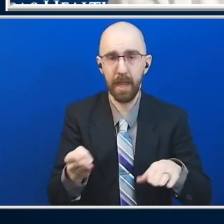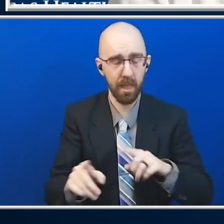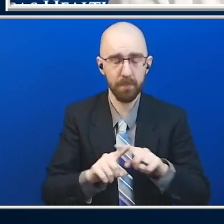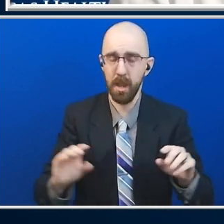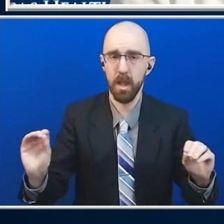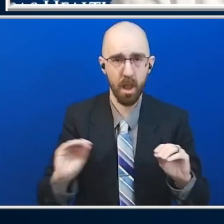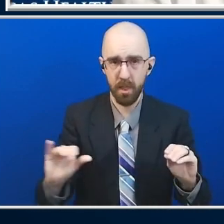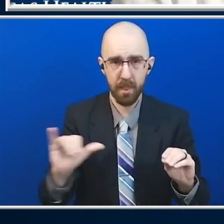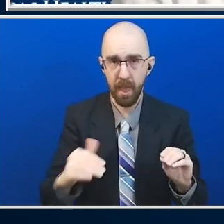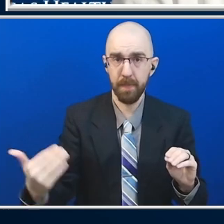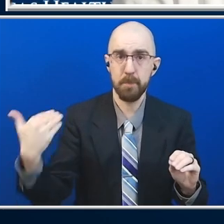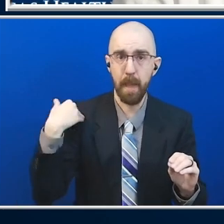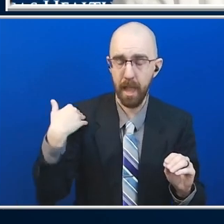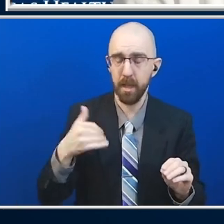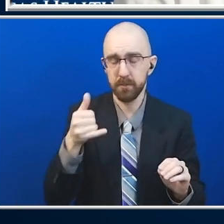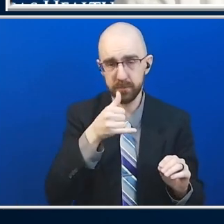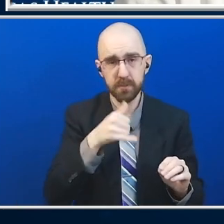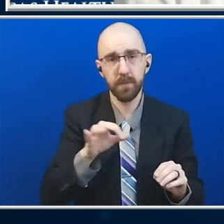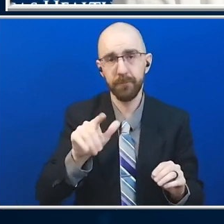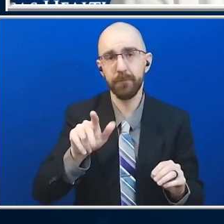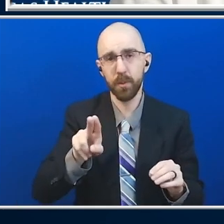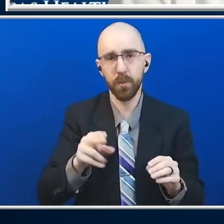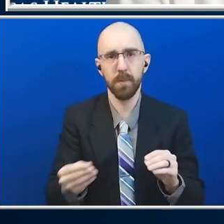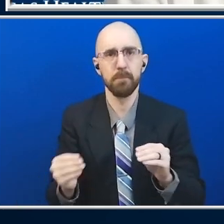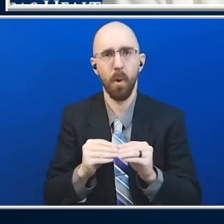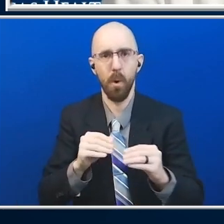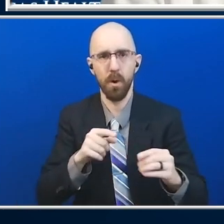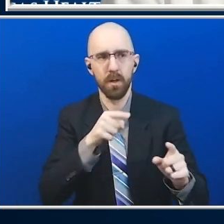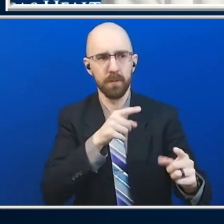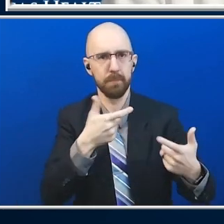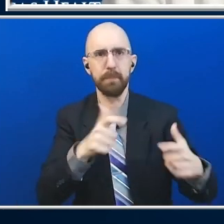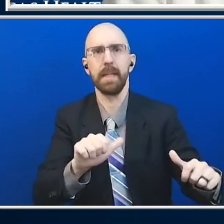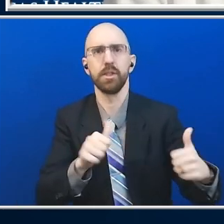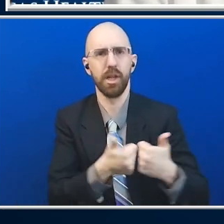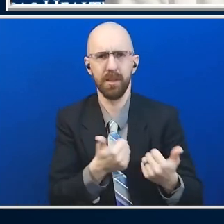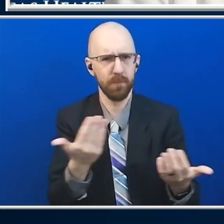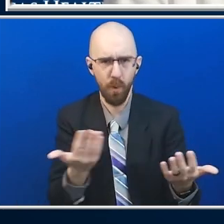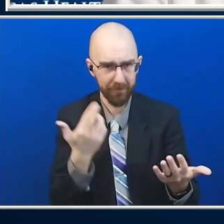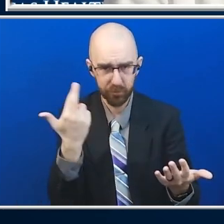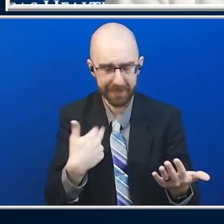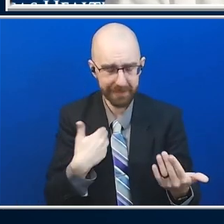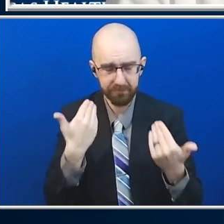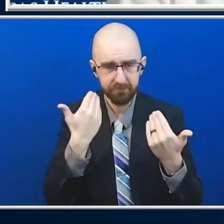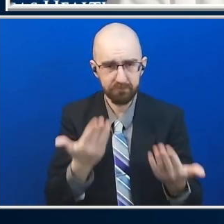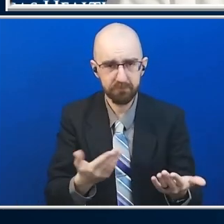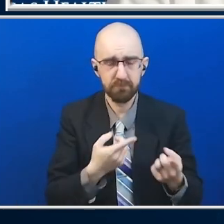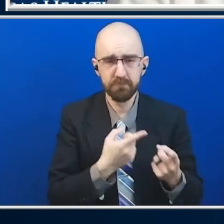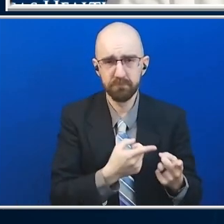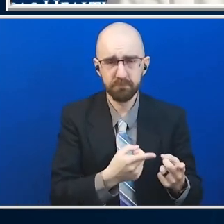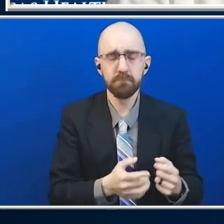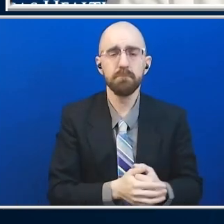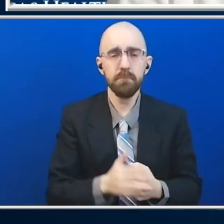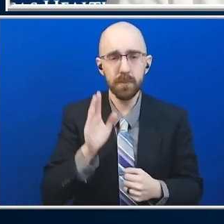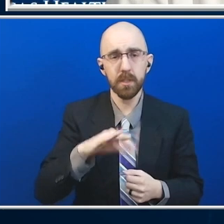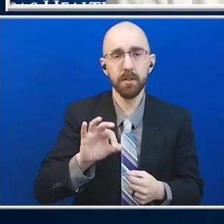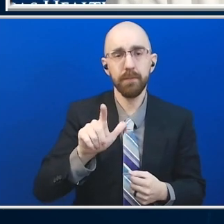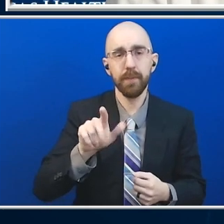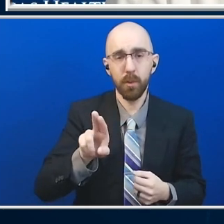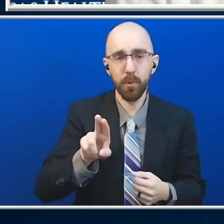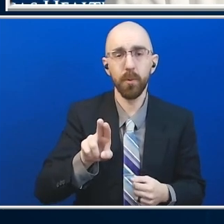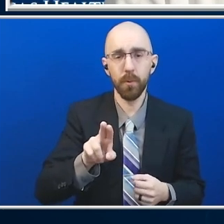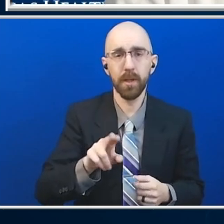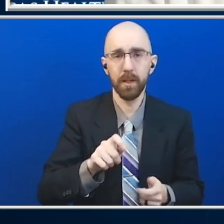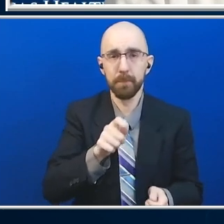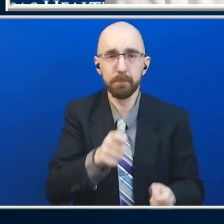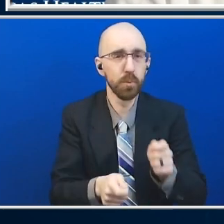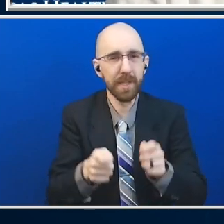past. So influenza has been a much bigger challenge this year for whatever reason. And we know that influenza mutates every year, and